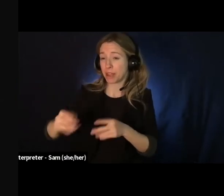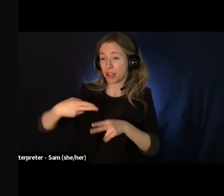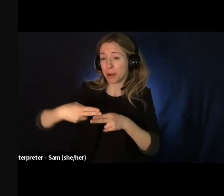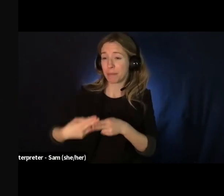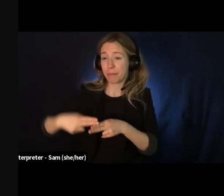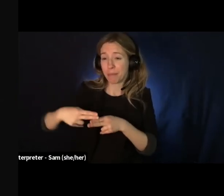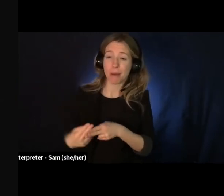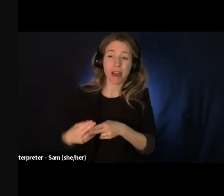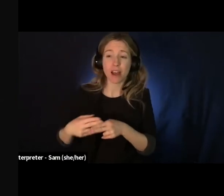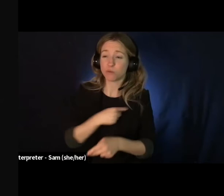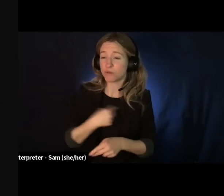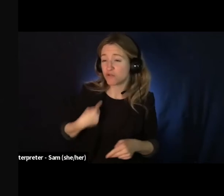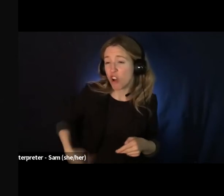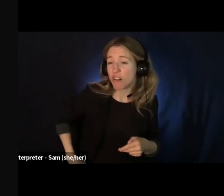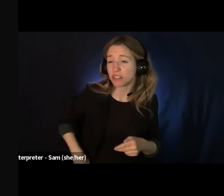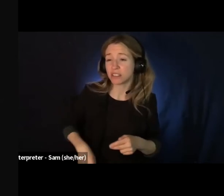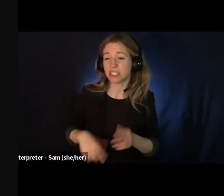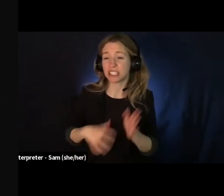life-changing,